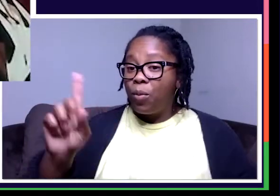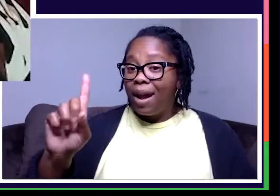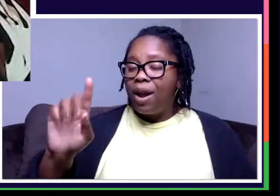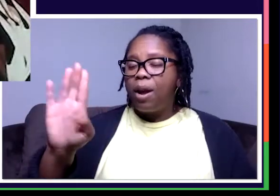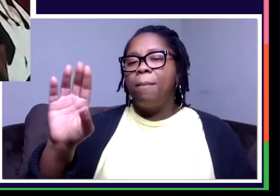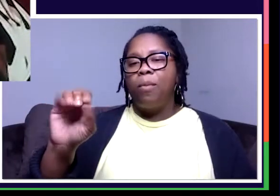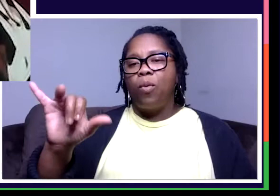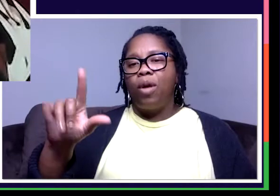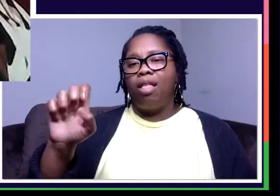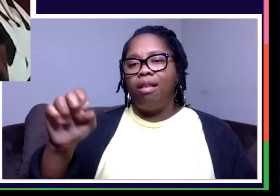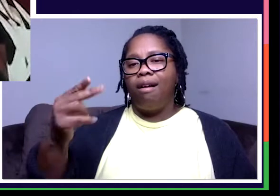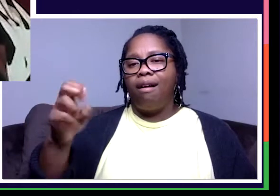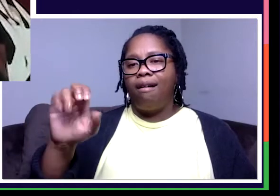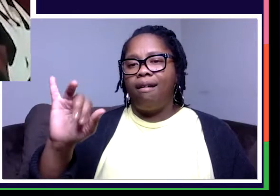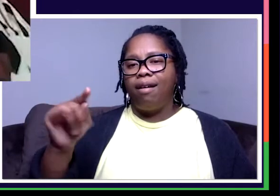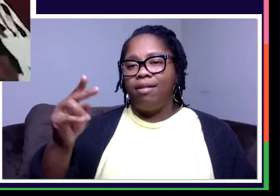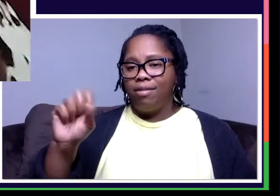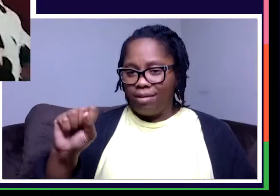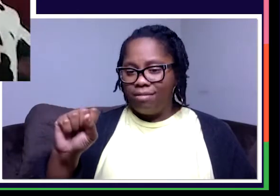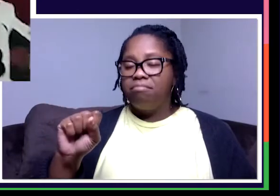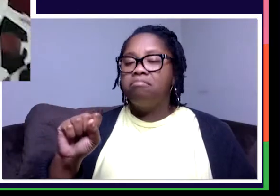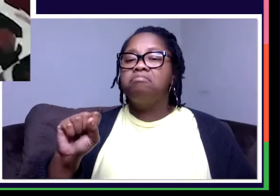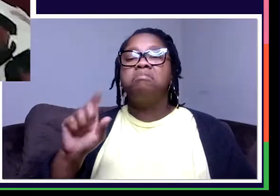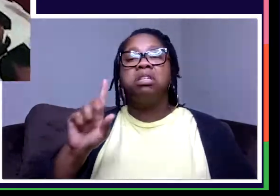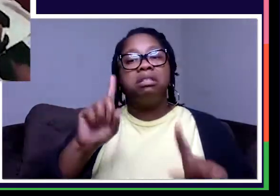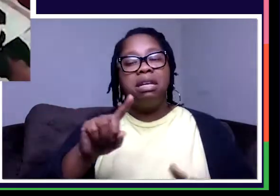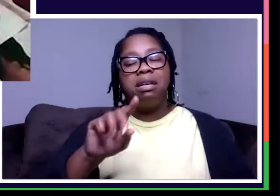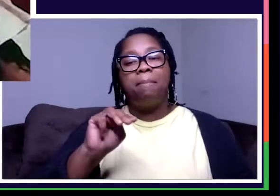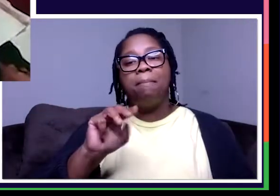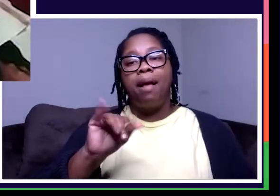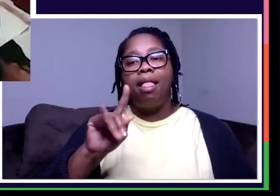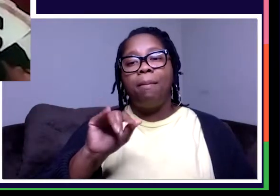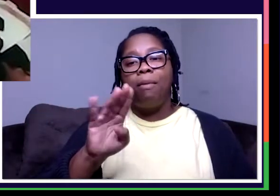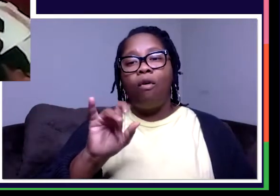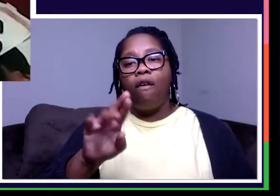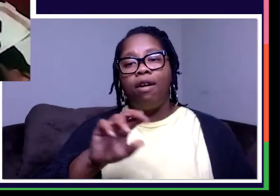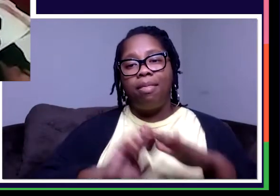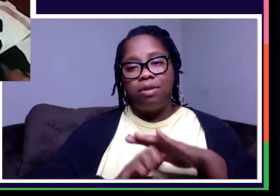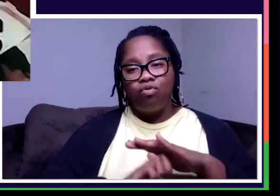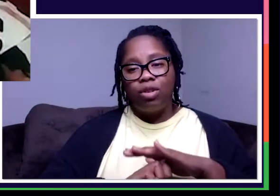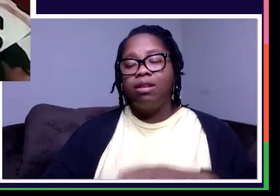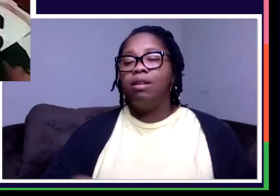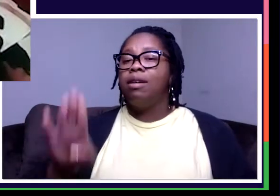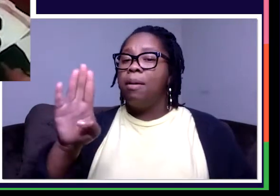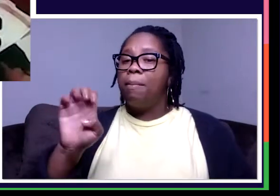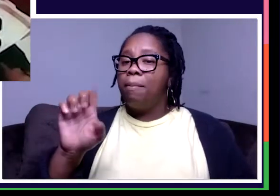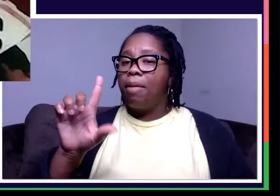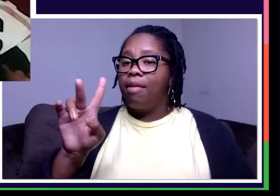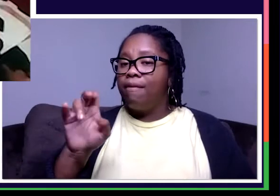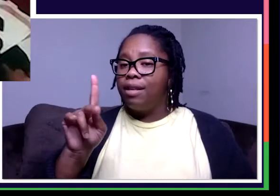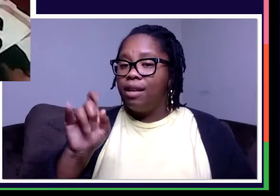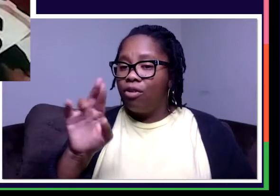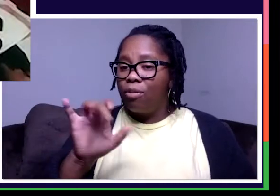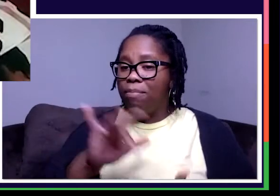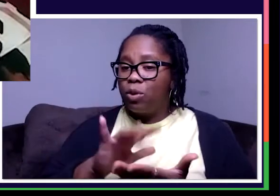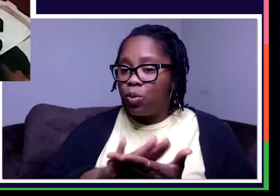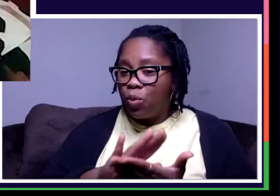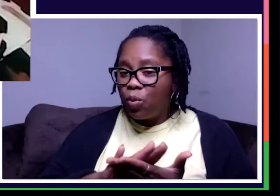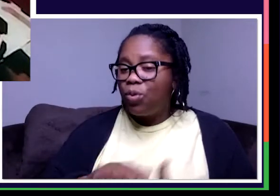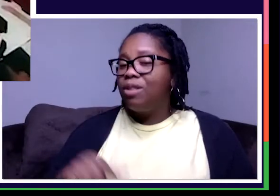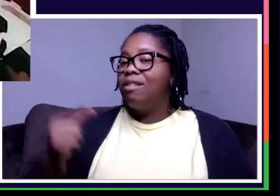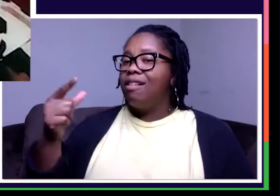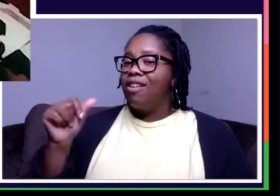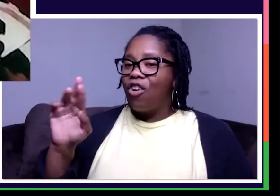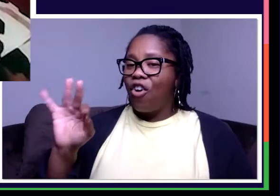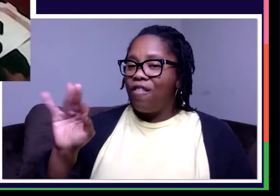Aiko was born in Boyle Heights and attended Malabar Elementary, Belvedere Middle School,